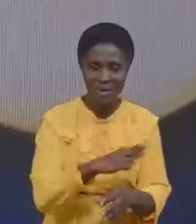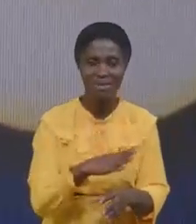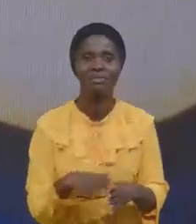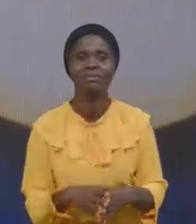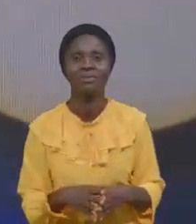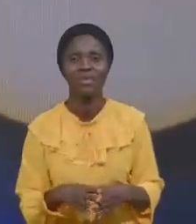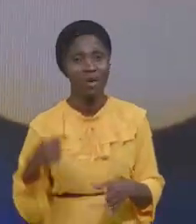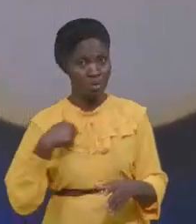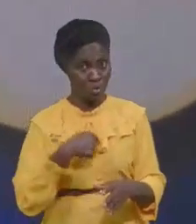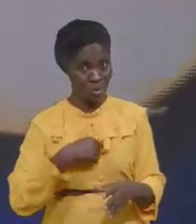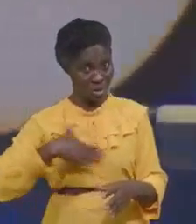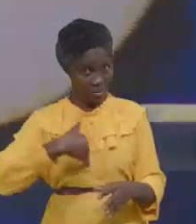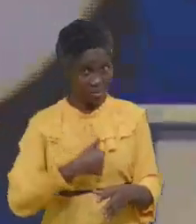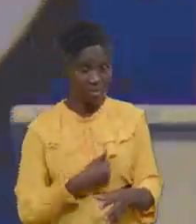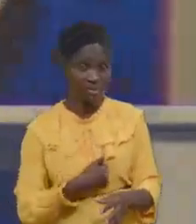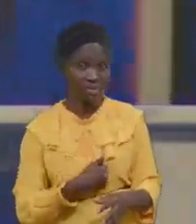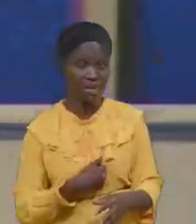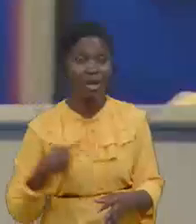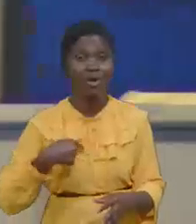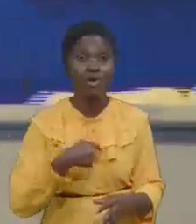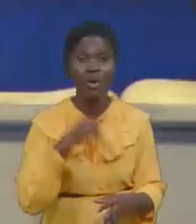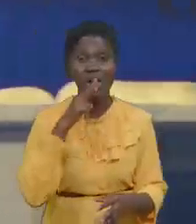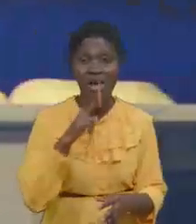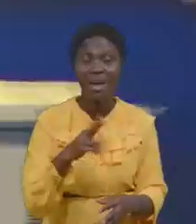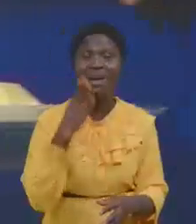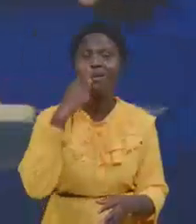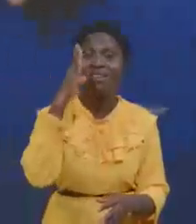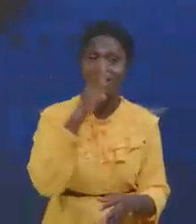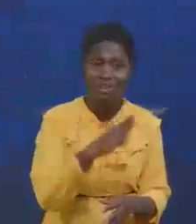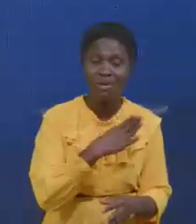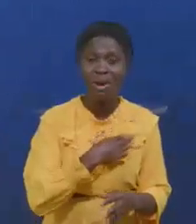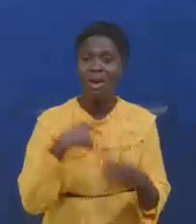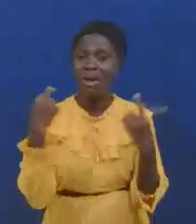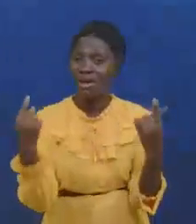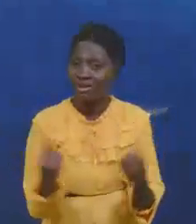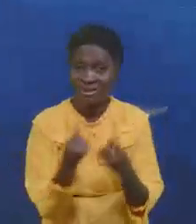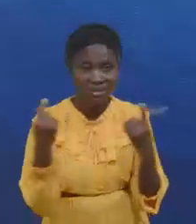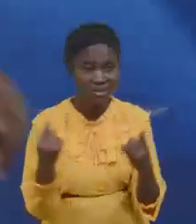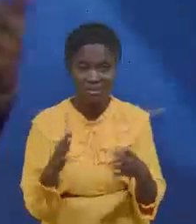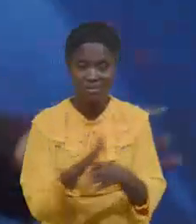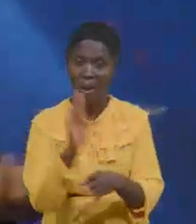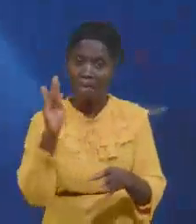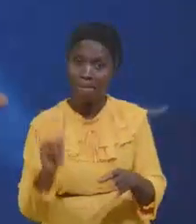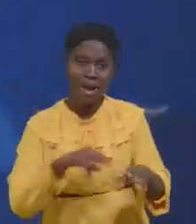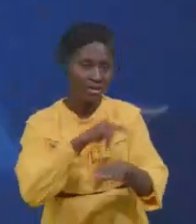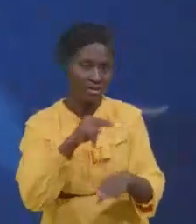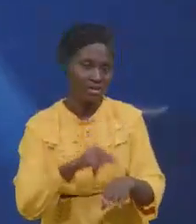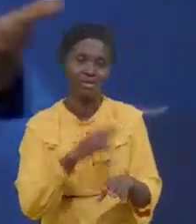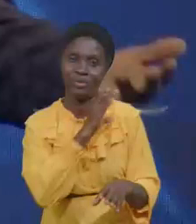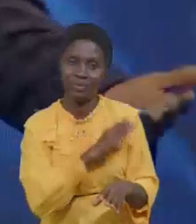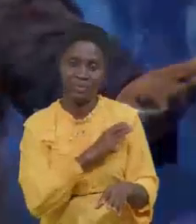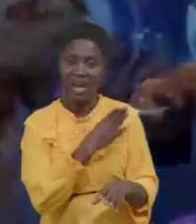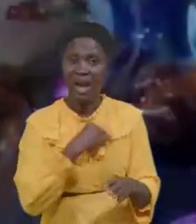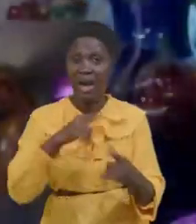We ourselves were evil and sinful by nature, and then